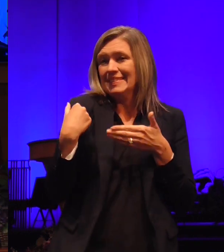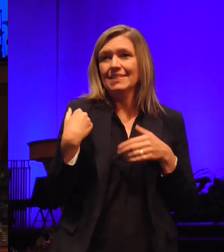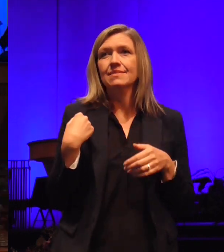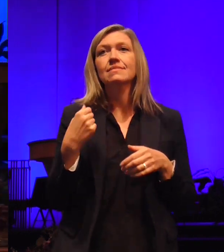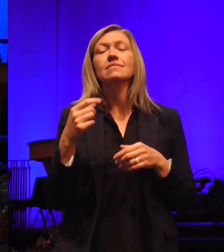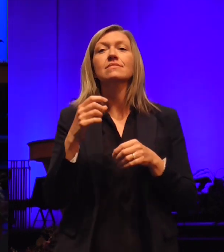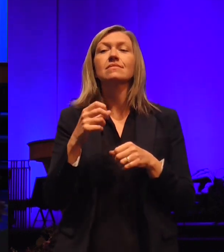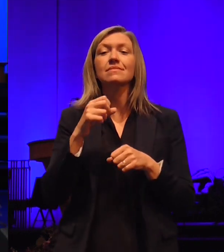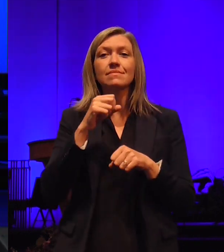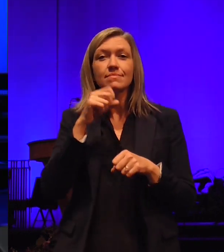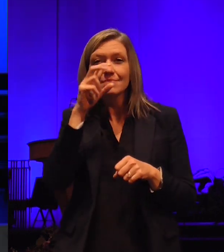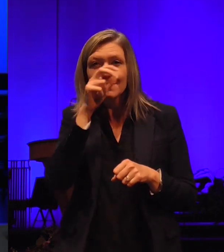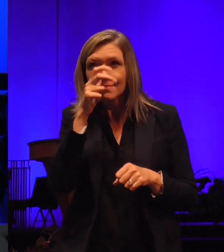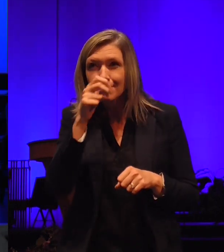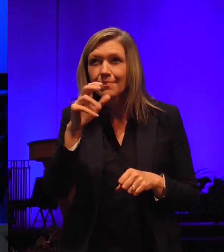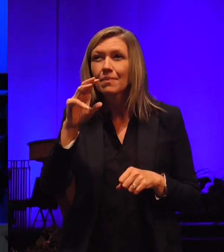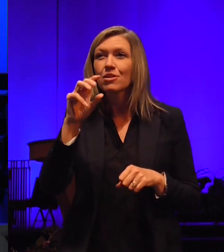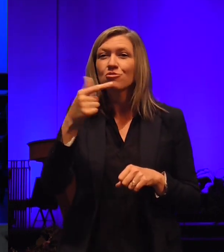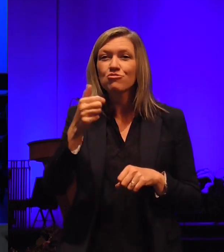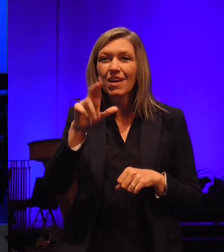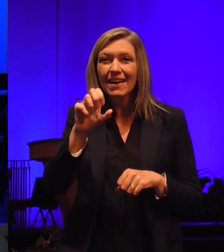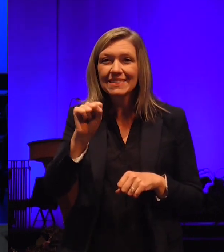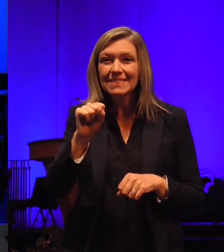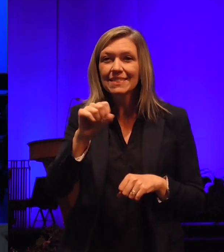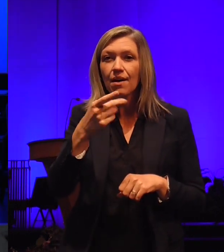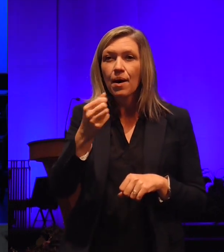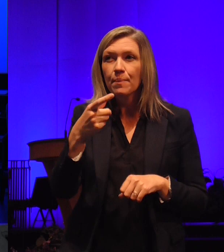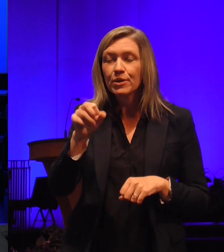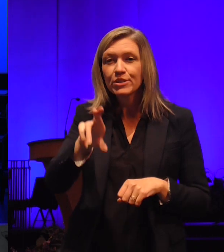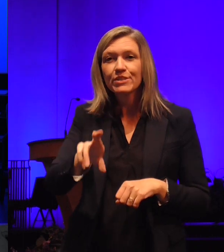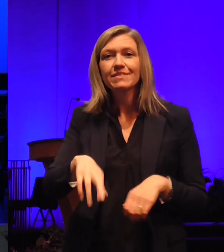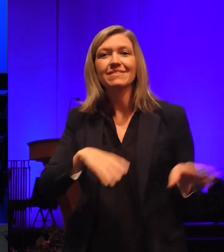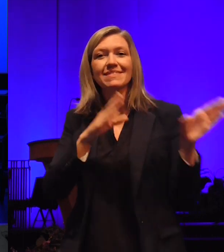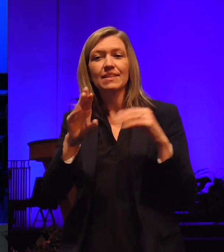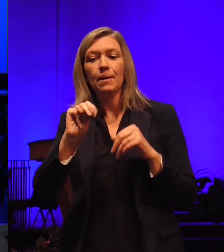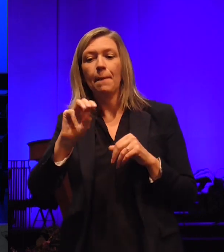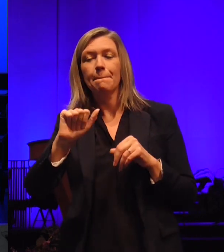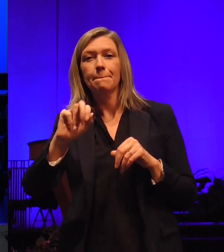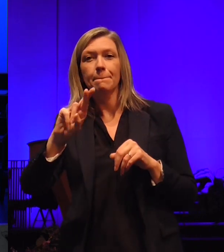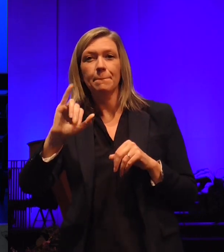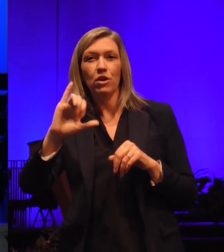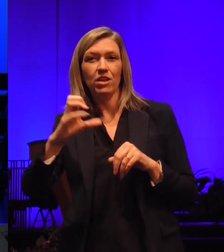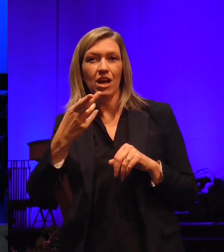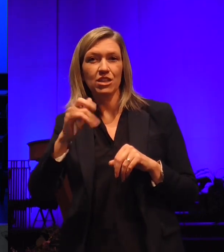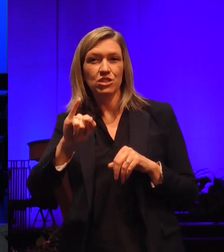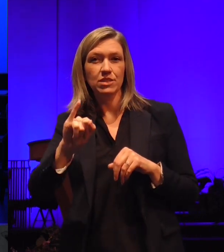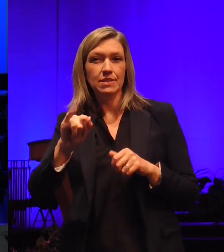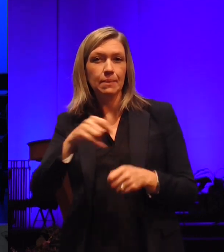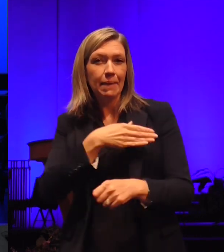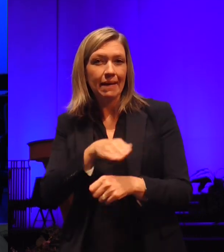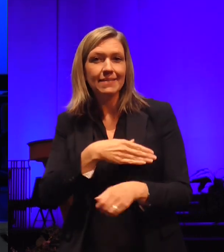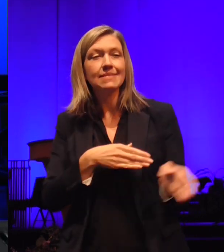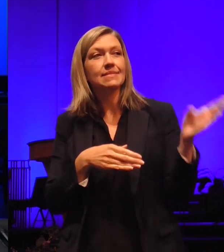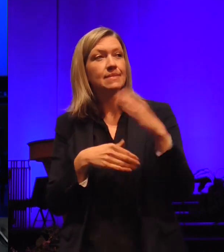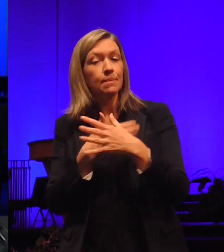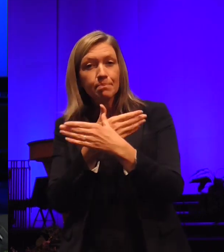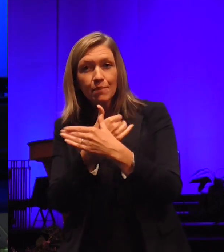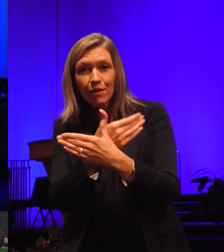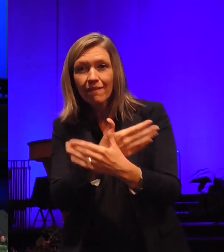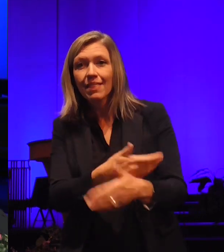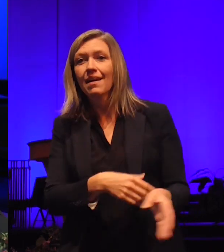Grasshoppers, mariachi bands. I love this. I'm seeing these visuals. Butterflies. butterflies in the